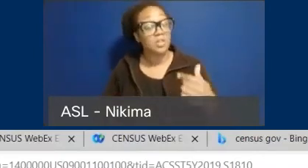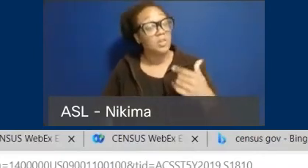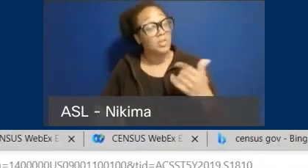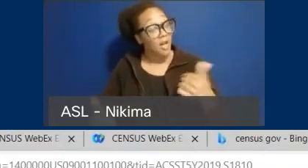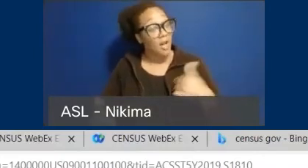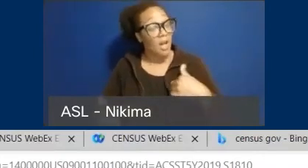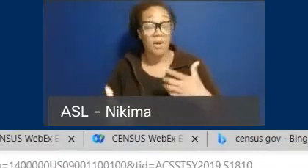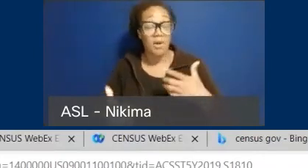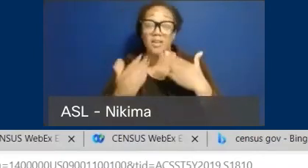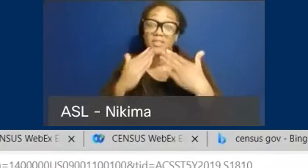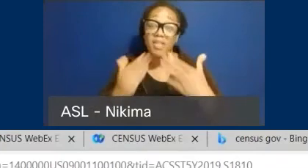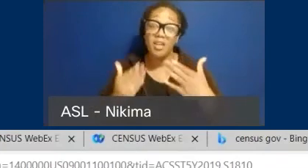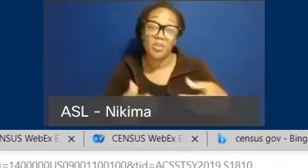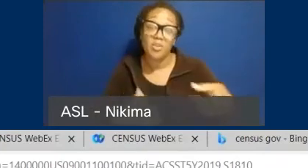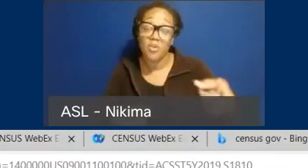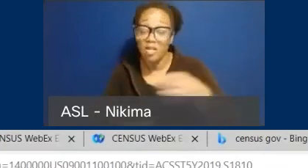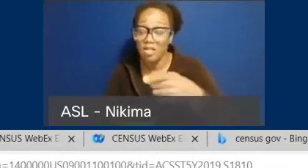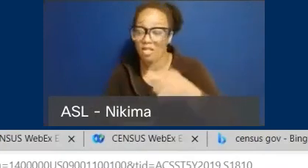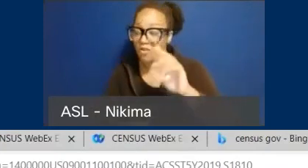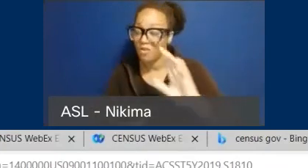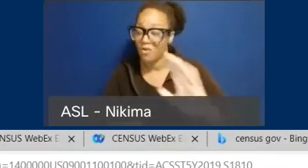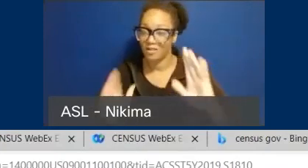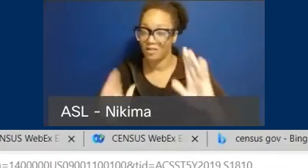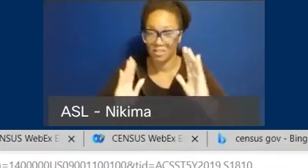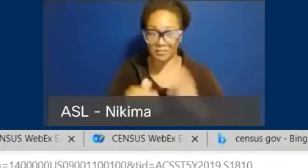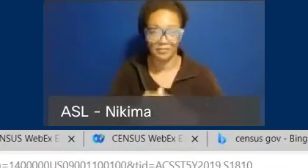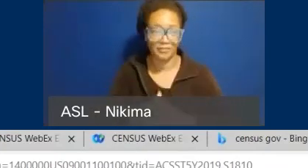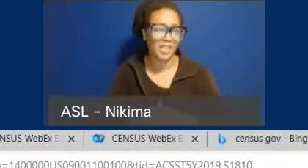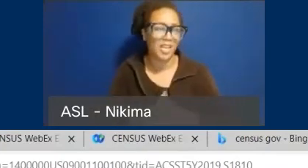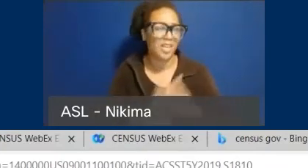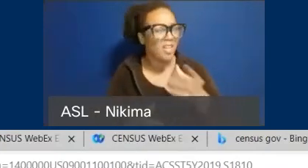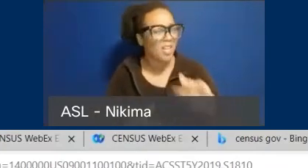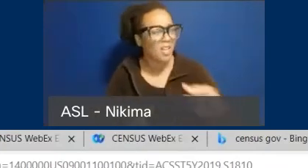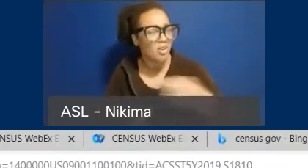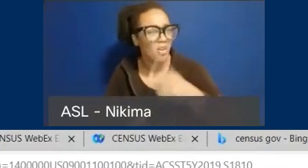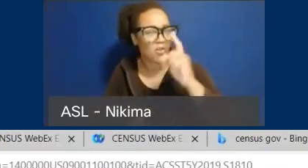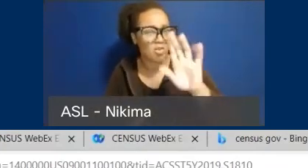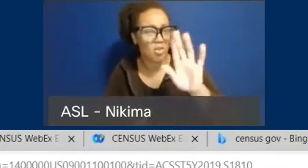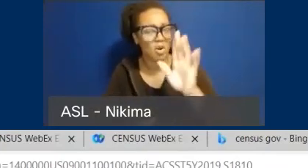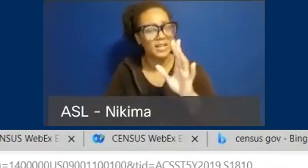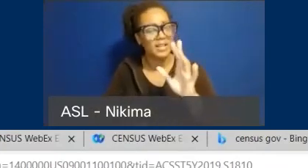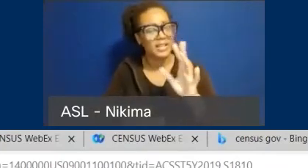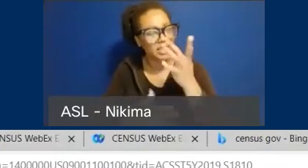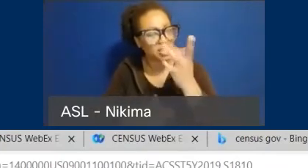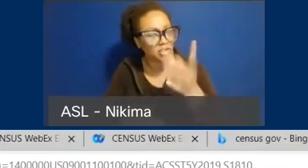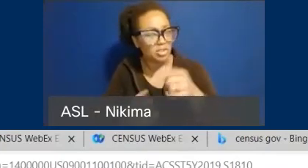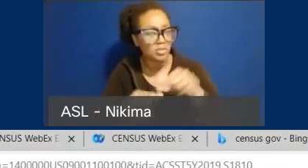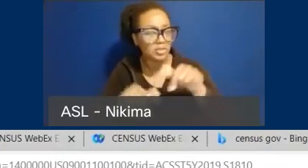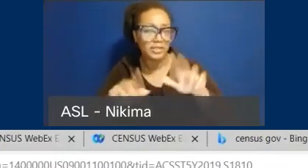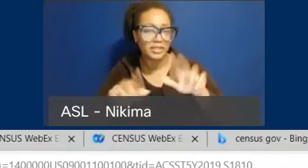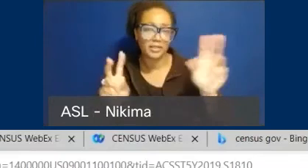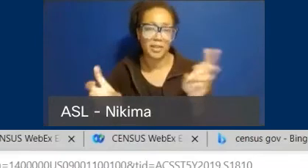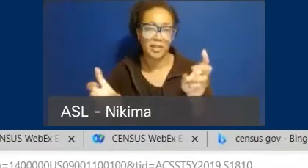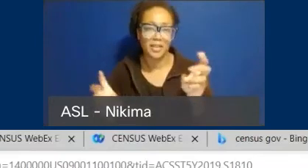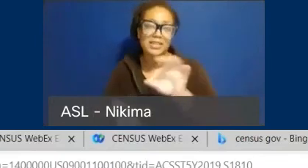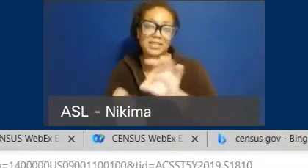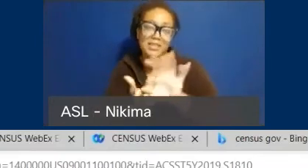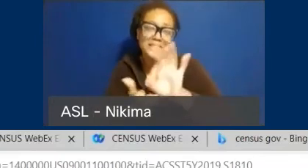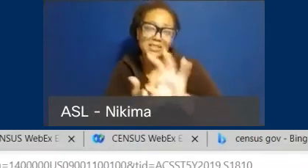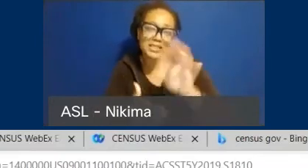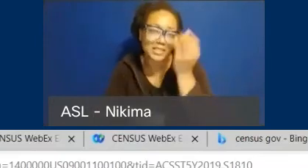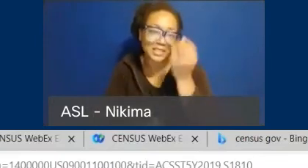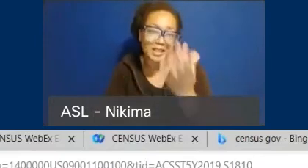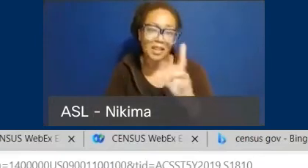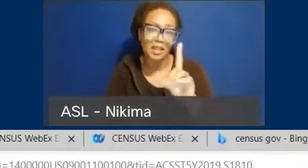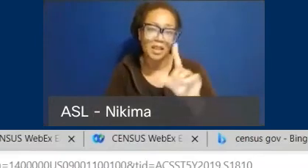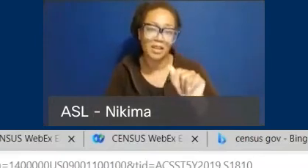thank you for your attention and for your interest in census data. It's a place where one can come